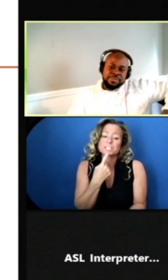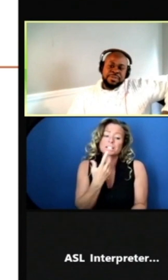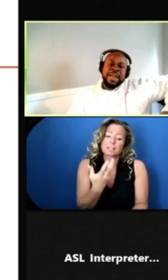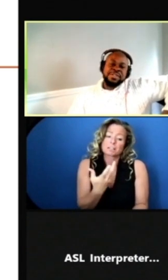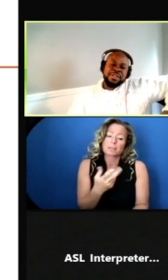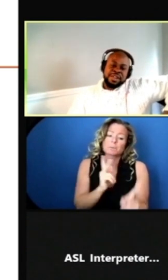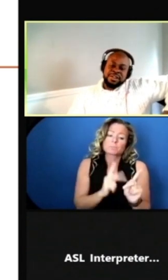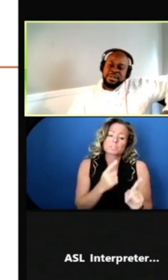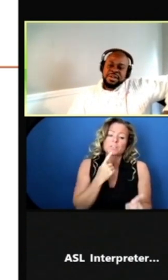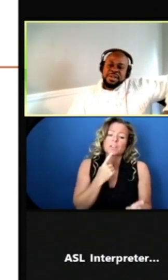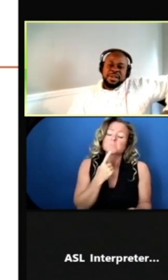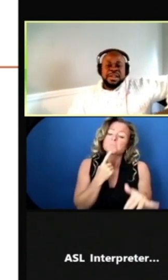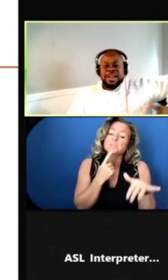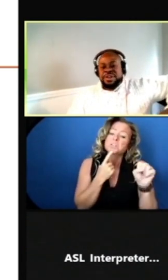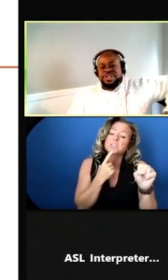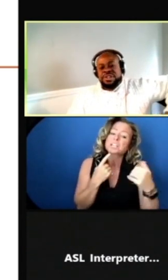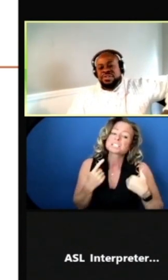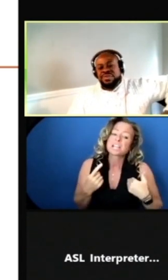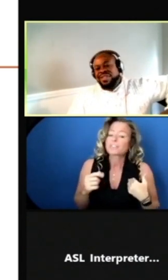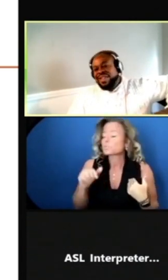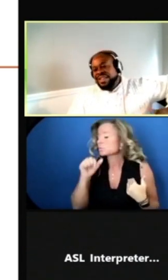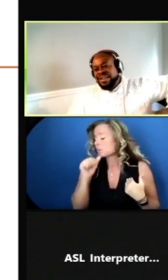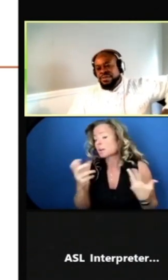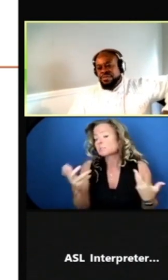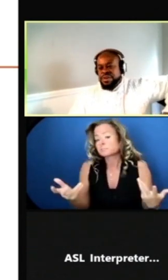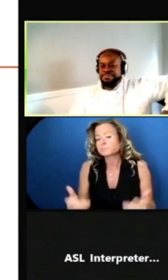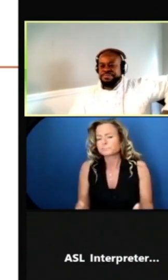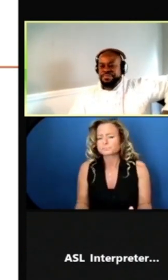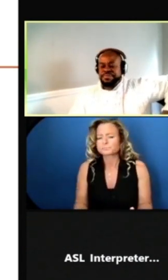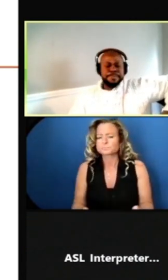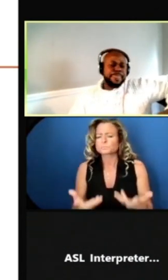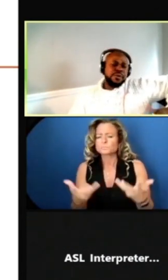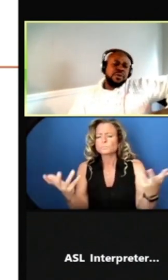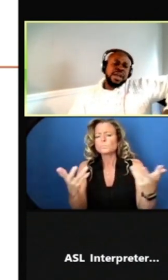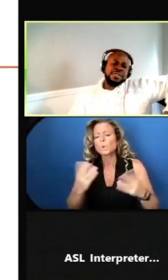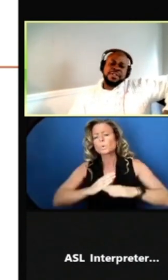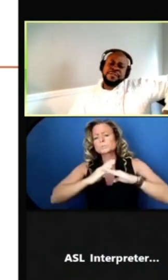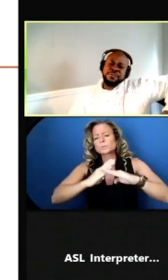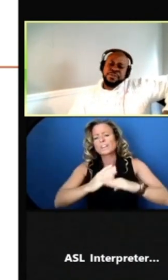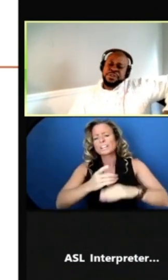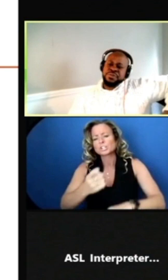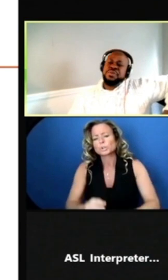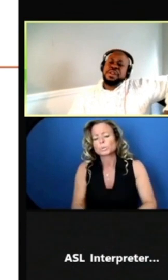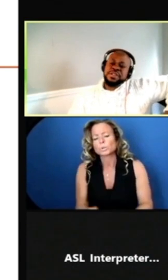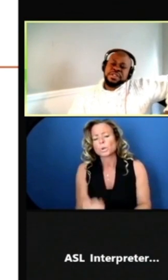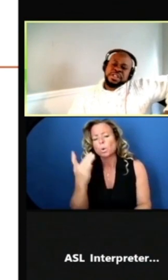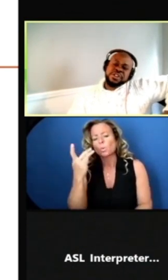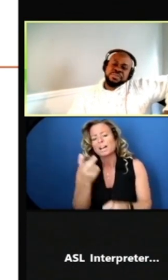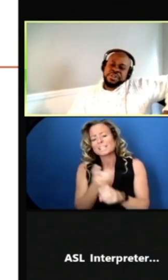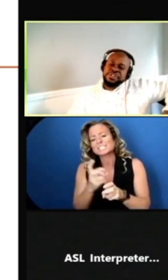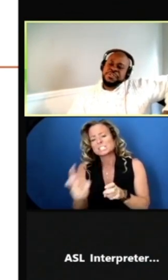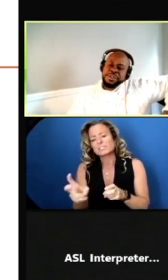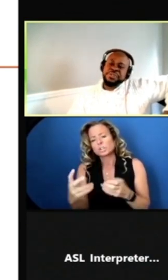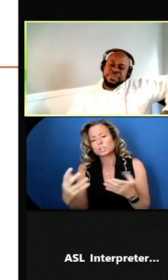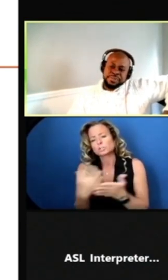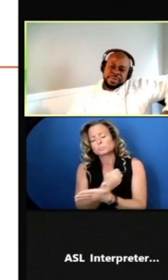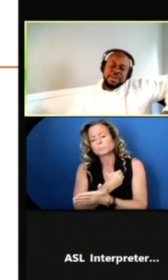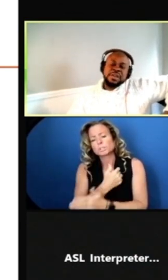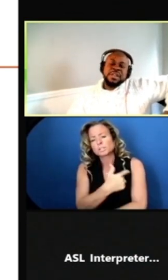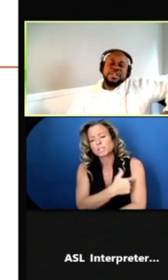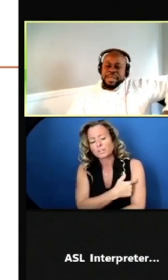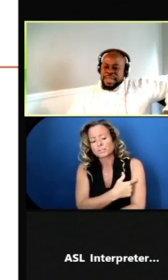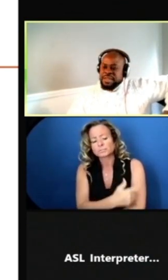that they haven't been vaccinated. And that question is, what's standing in the way? Why is it difficult for you? What is it that you can point your finger